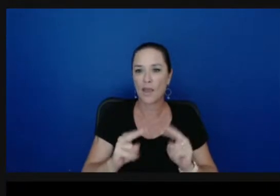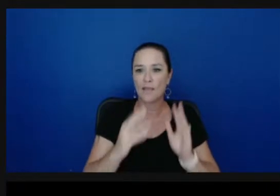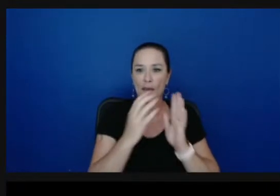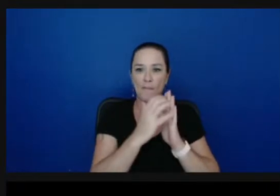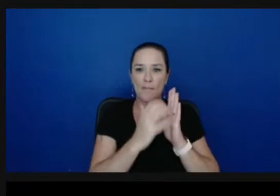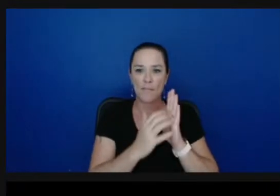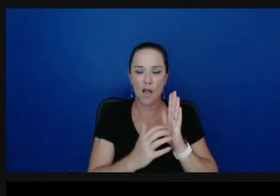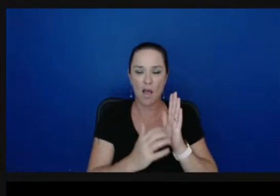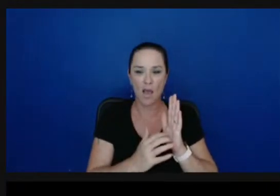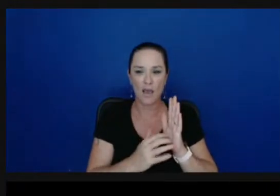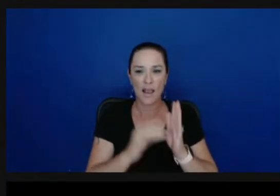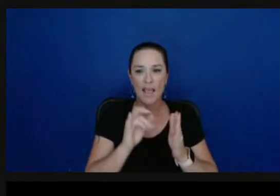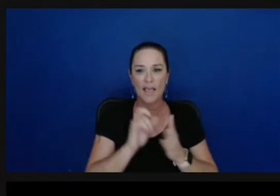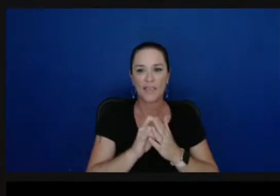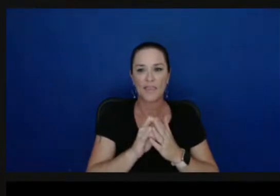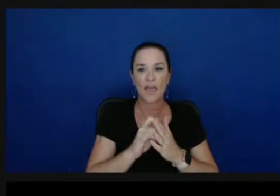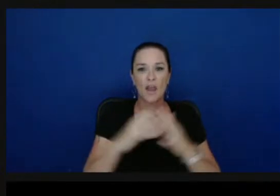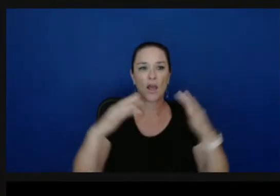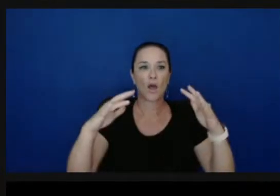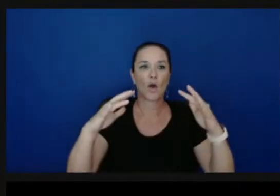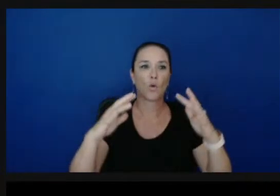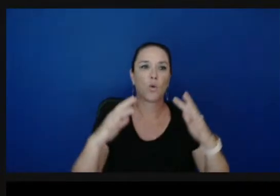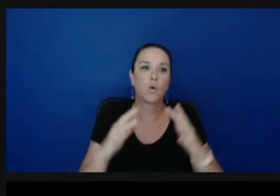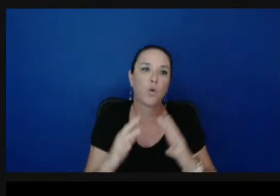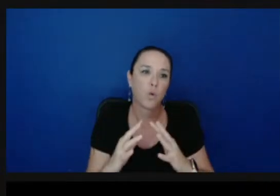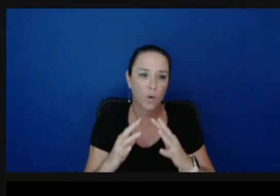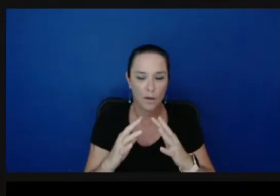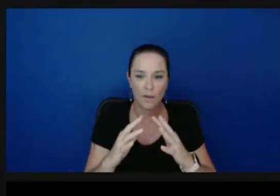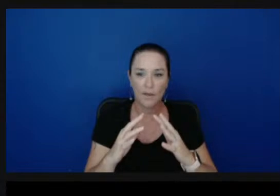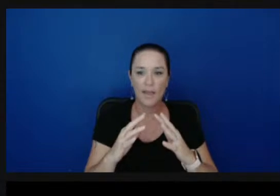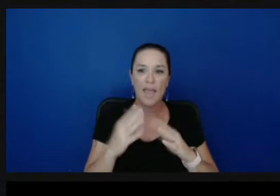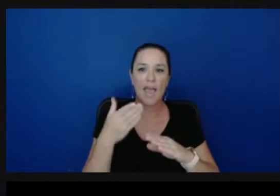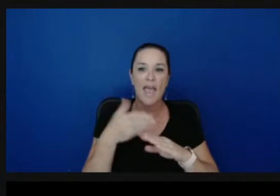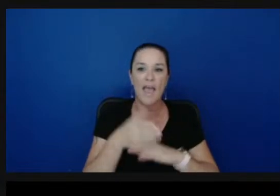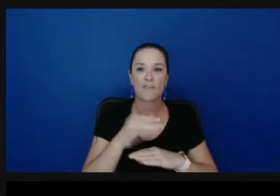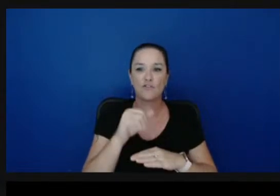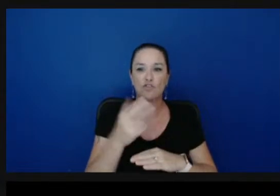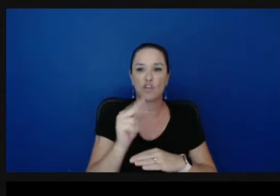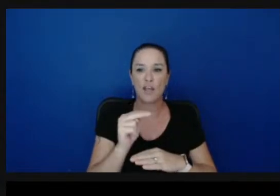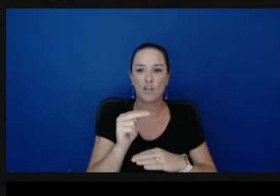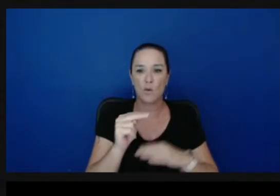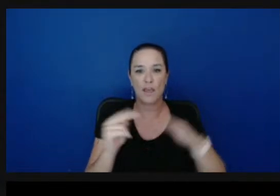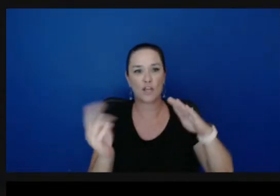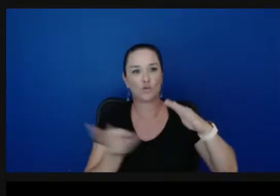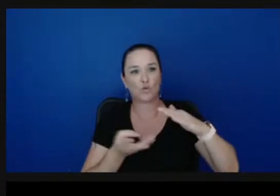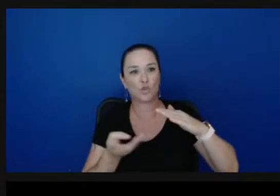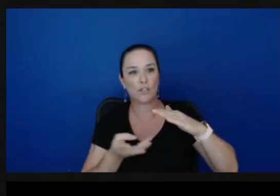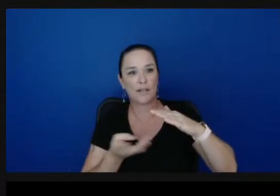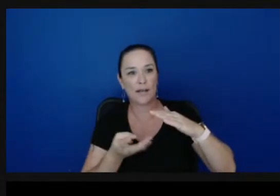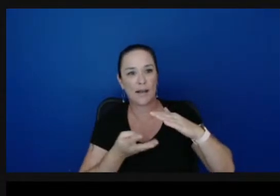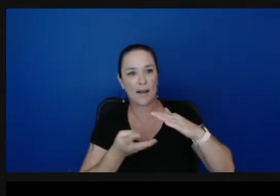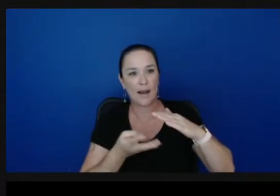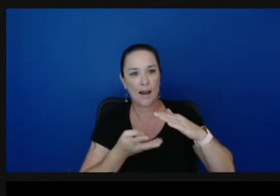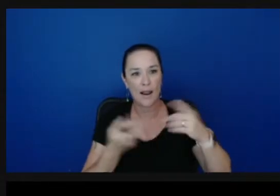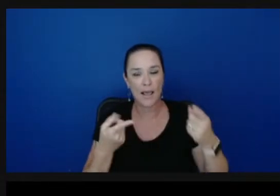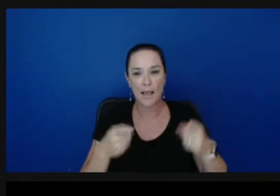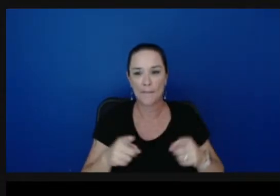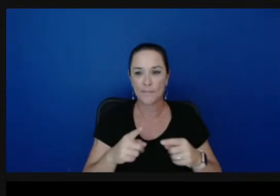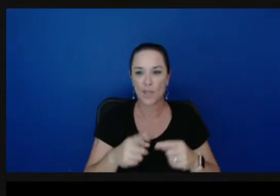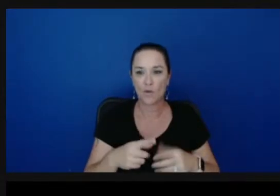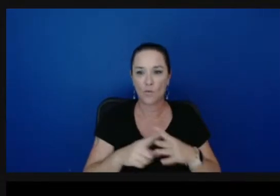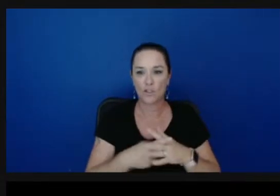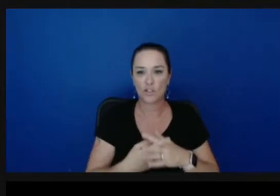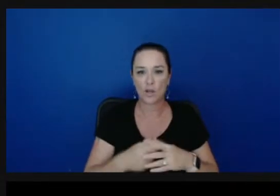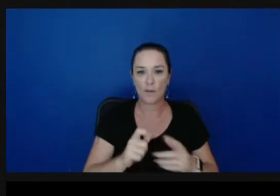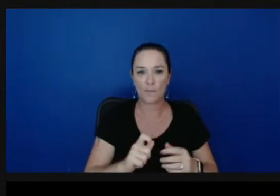big sagging that followed the January intrusion. And we start down here at about 0.1 meters. And